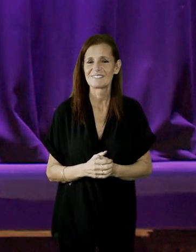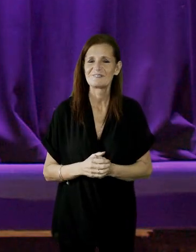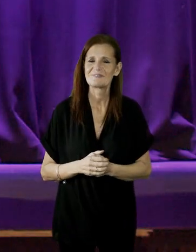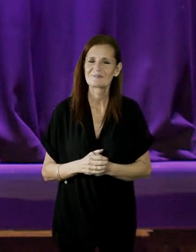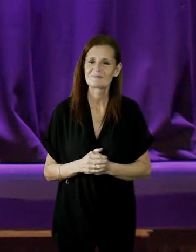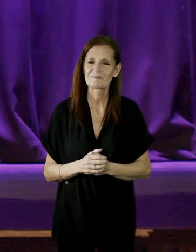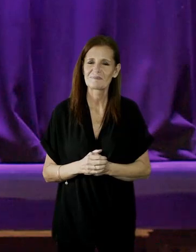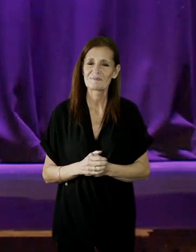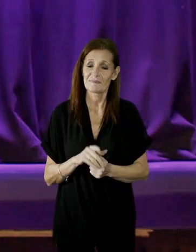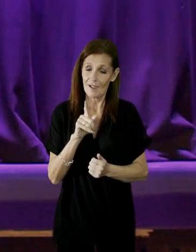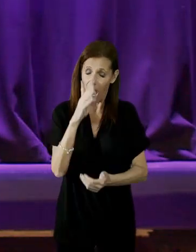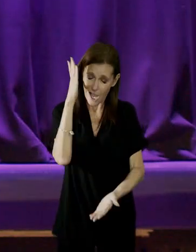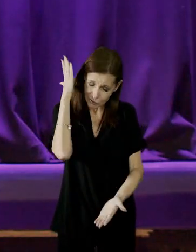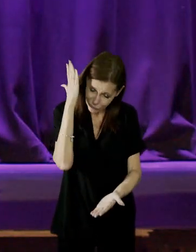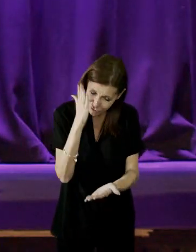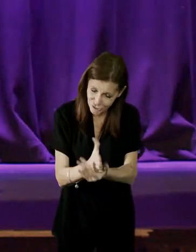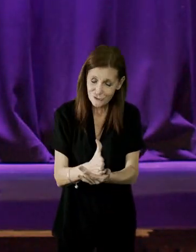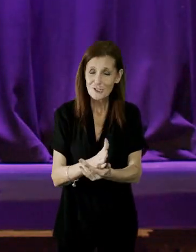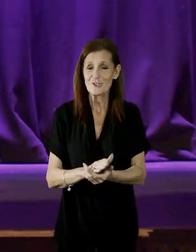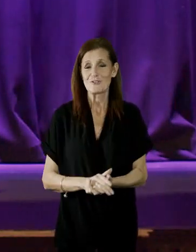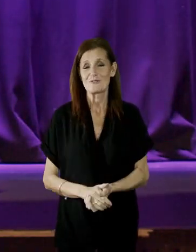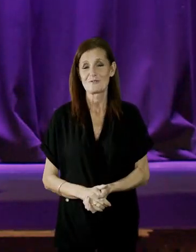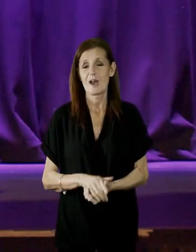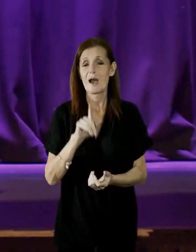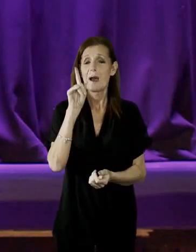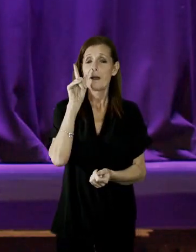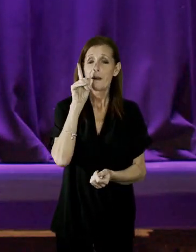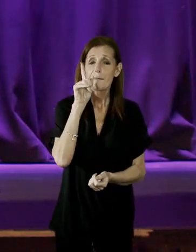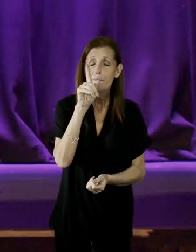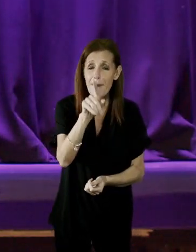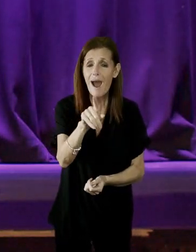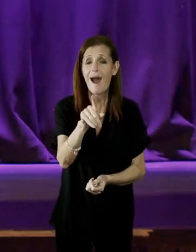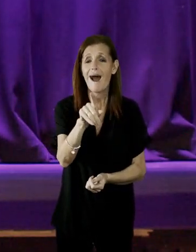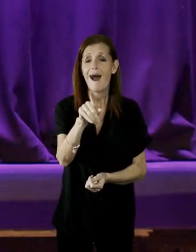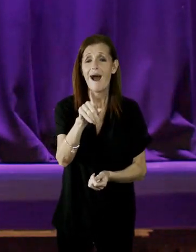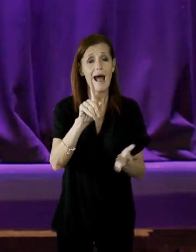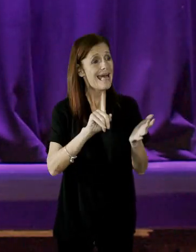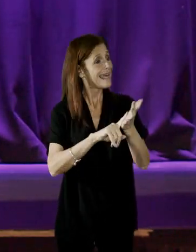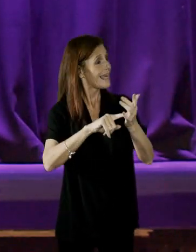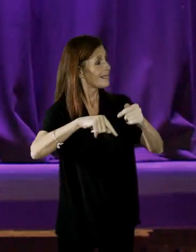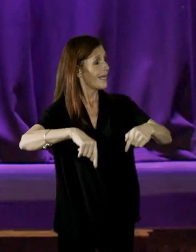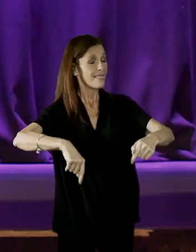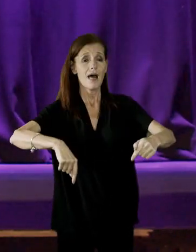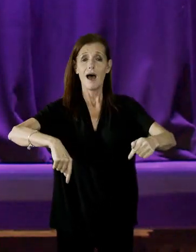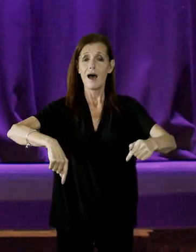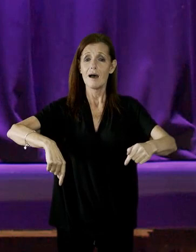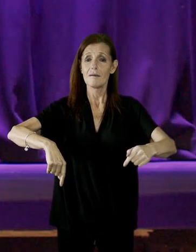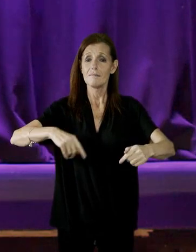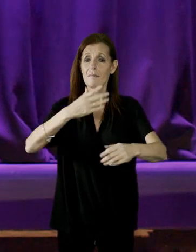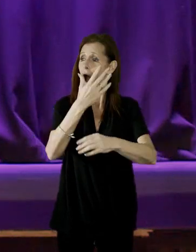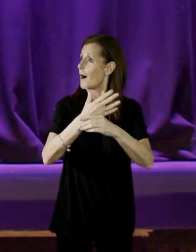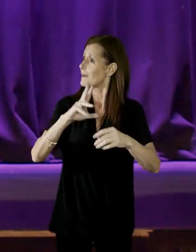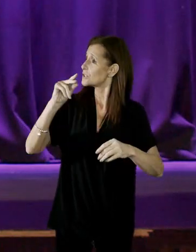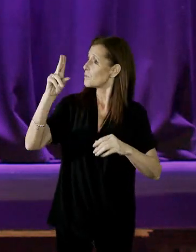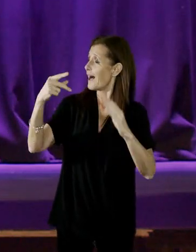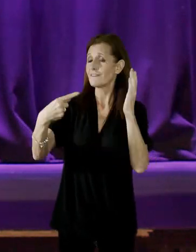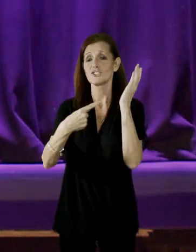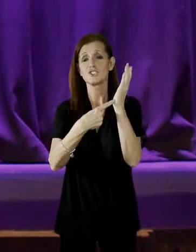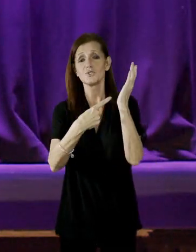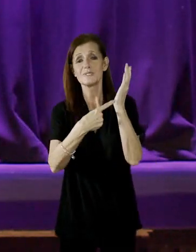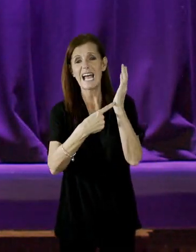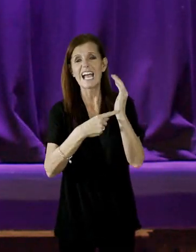true. But are they in Lytham at 12:30 on a Tuesday? No, they're at an actual